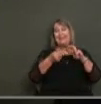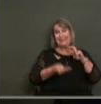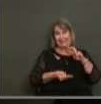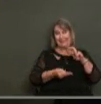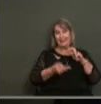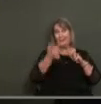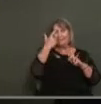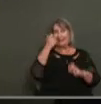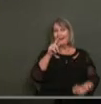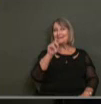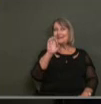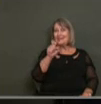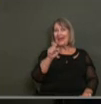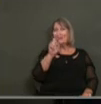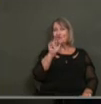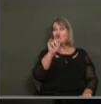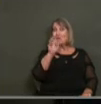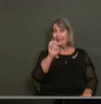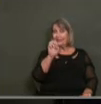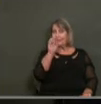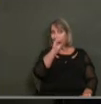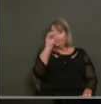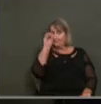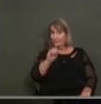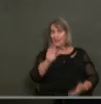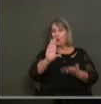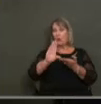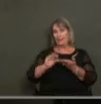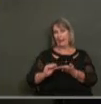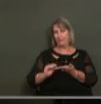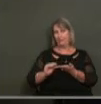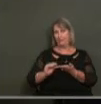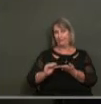standpoint. Does that help?